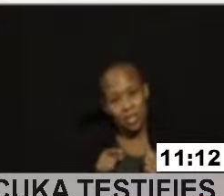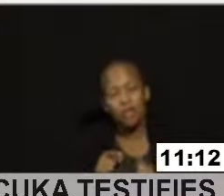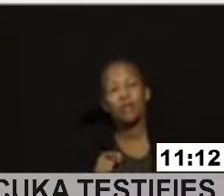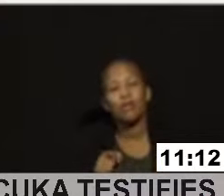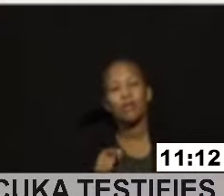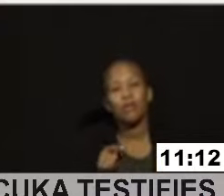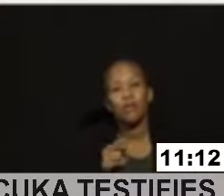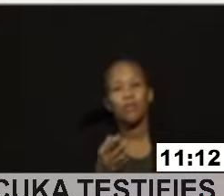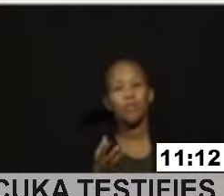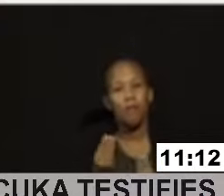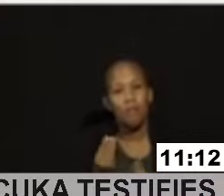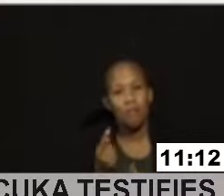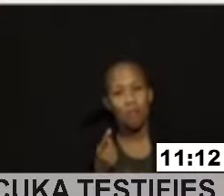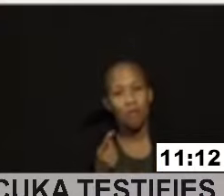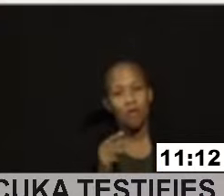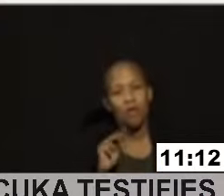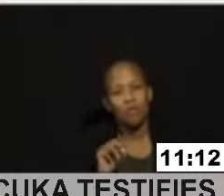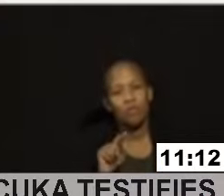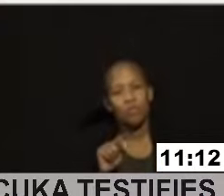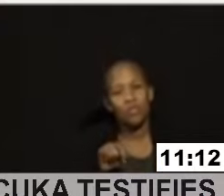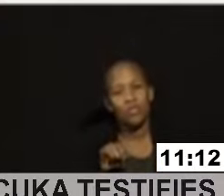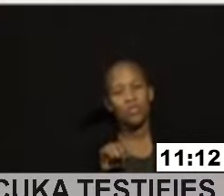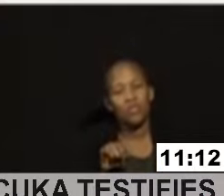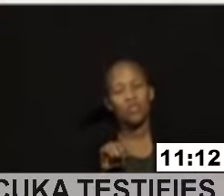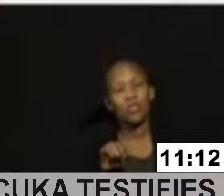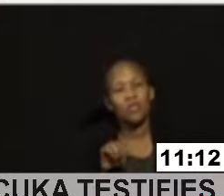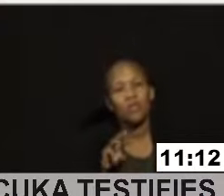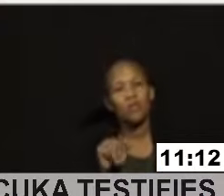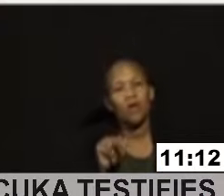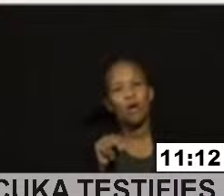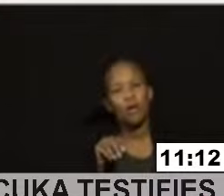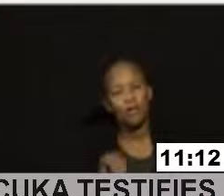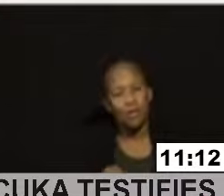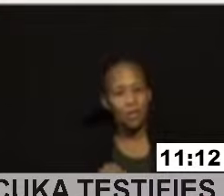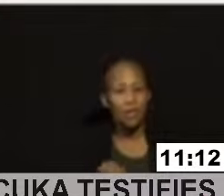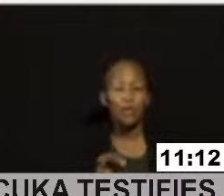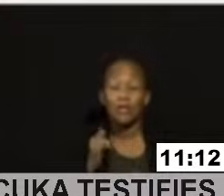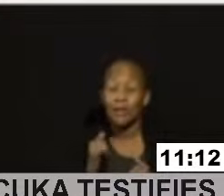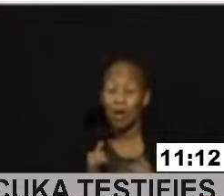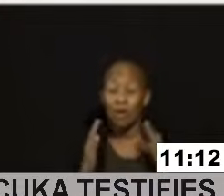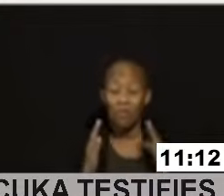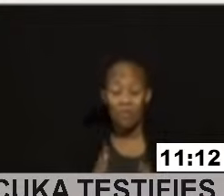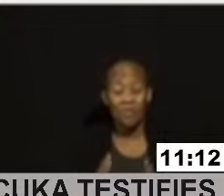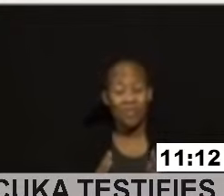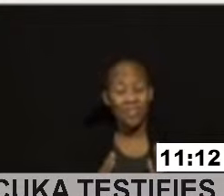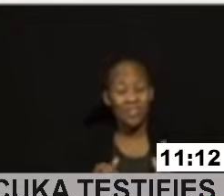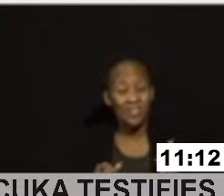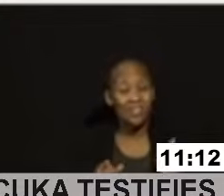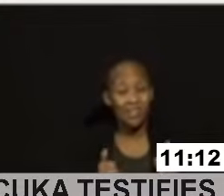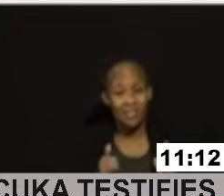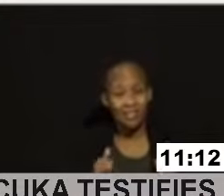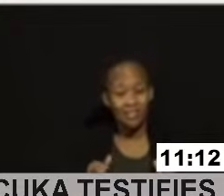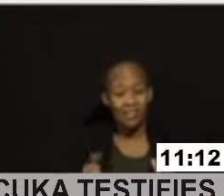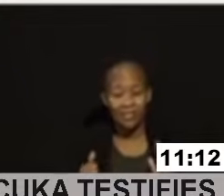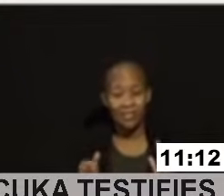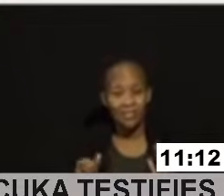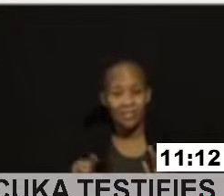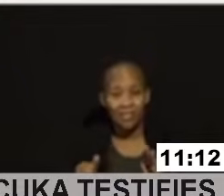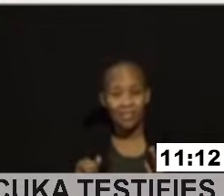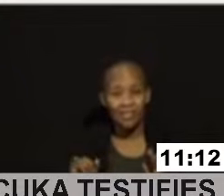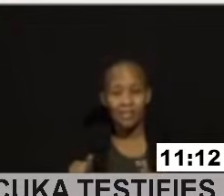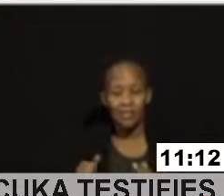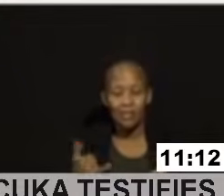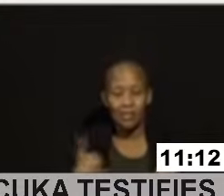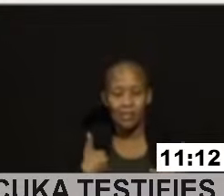The stab wounds in his body were just too much to bear.